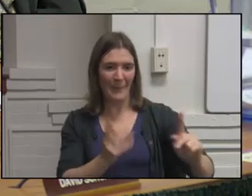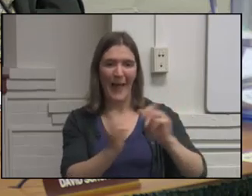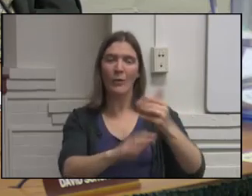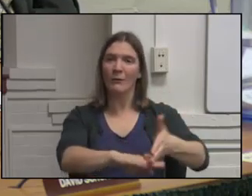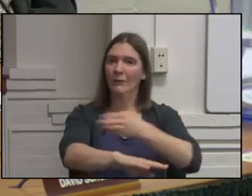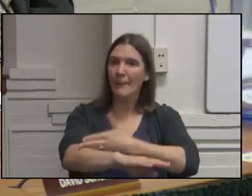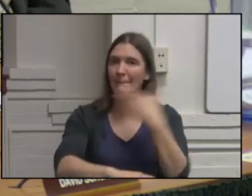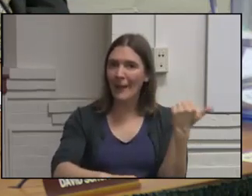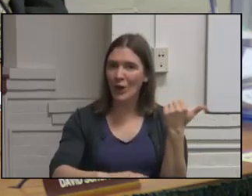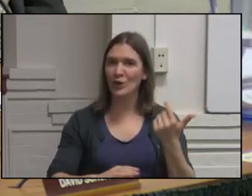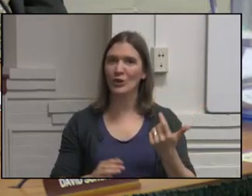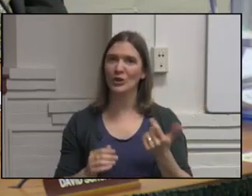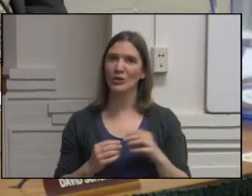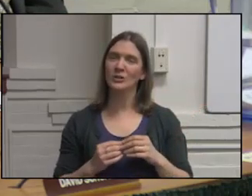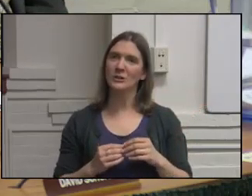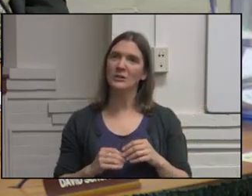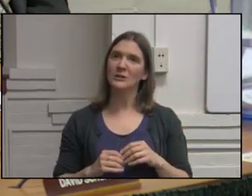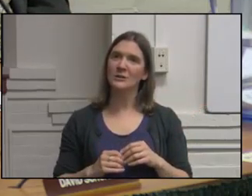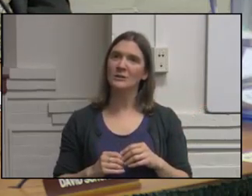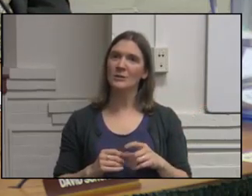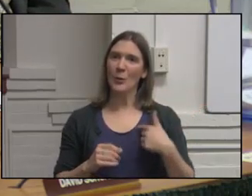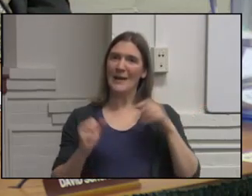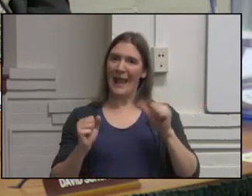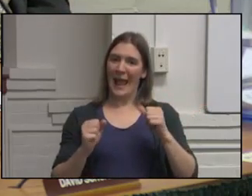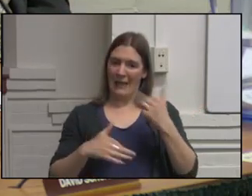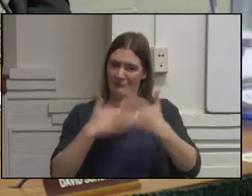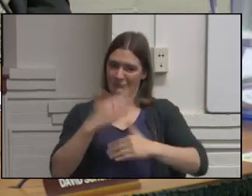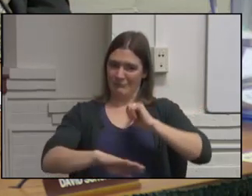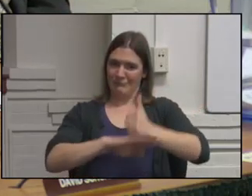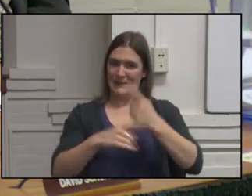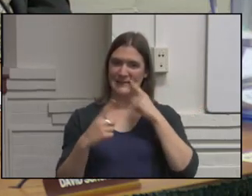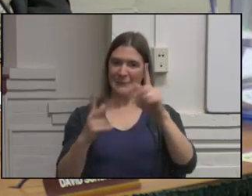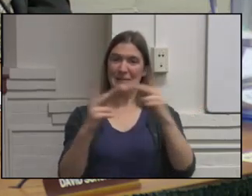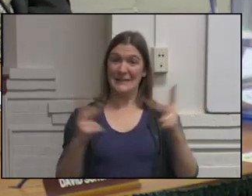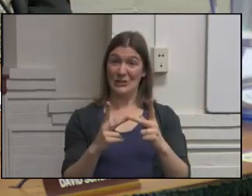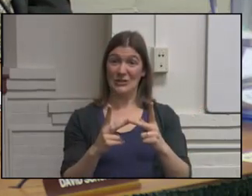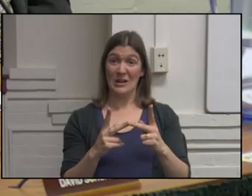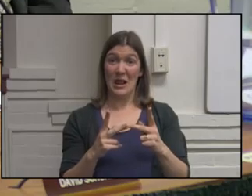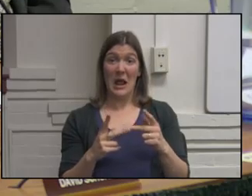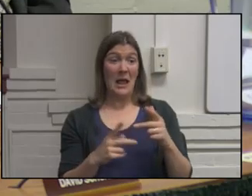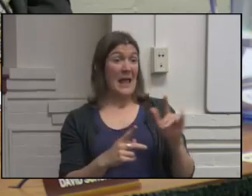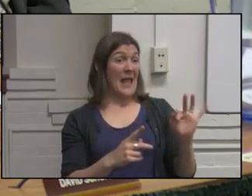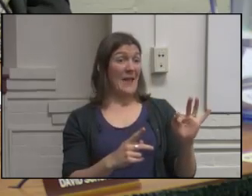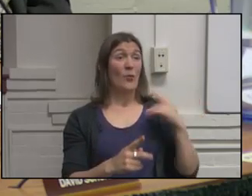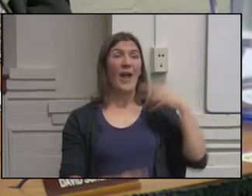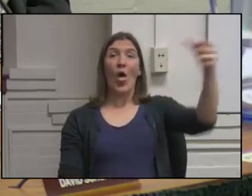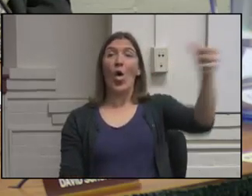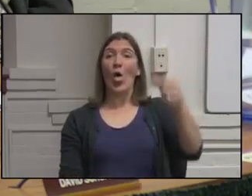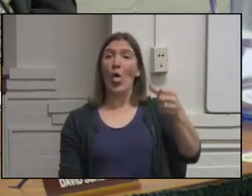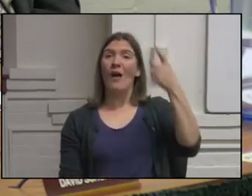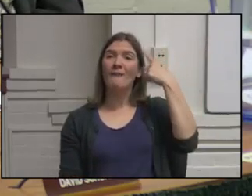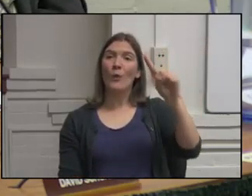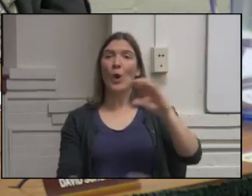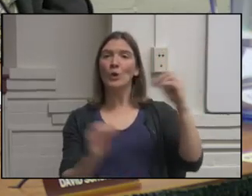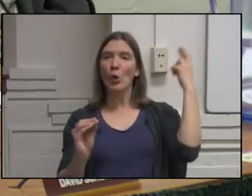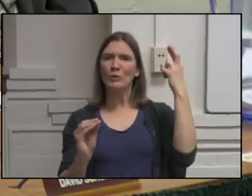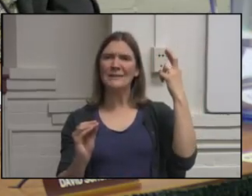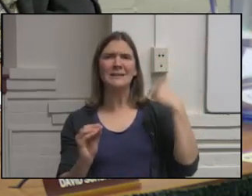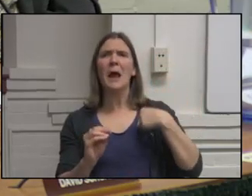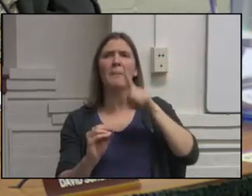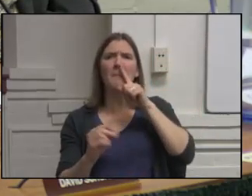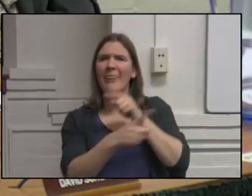lot of, and create things that are successful. I wouldn't vote for what you described either. I haven't heard anybody describe that or ask